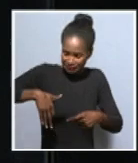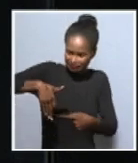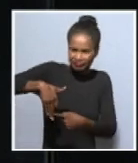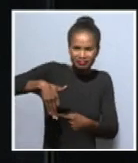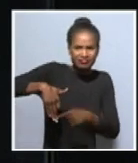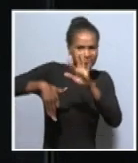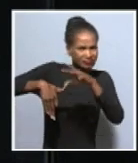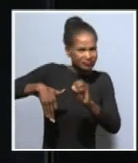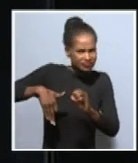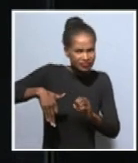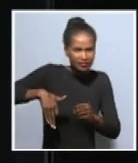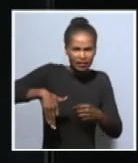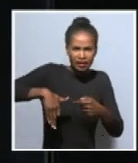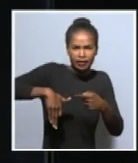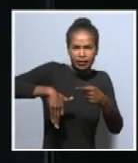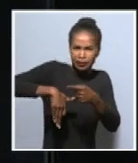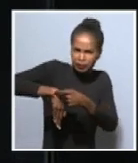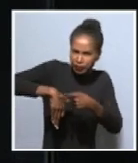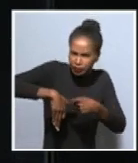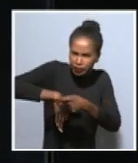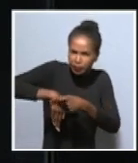and we still have the western part.